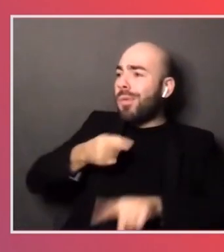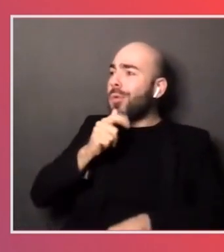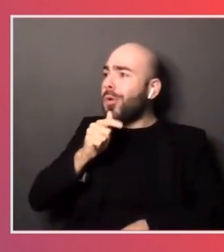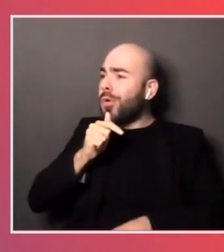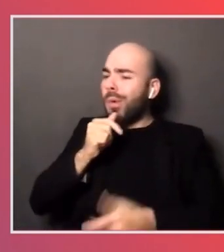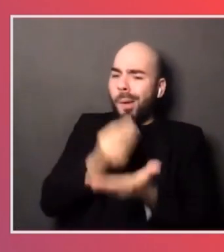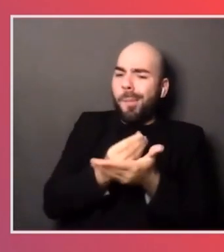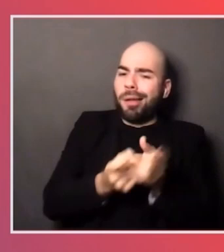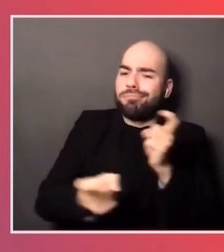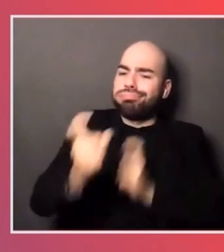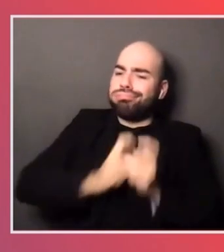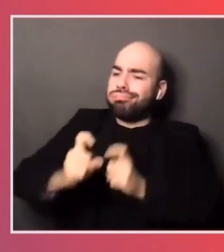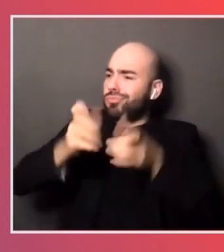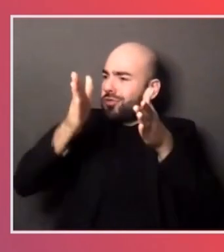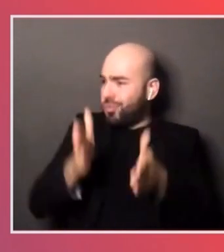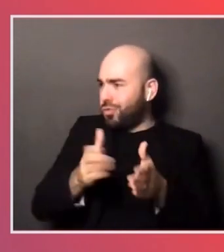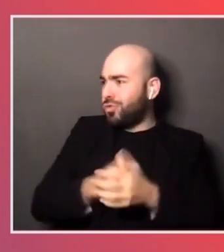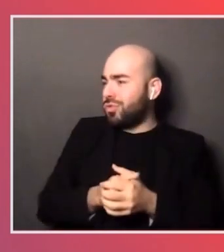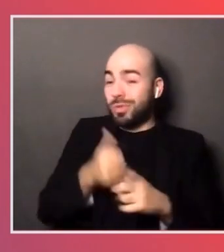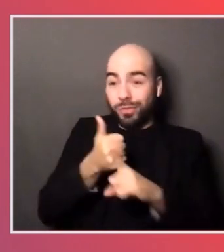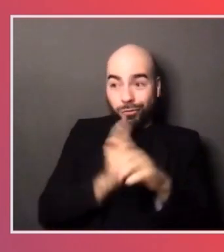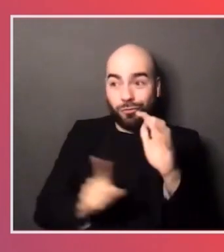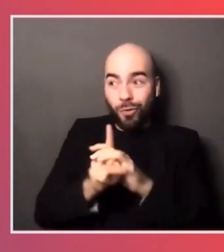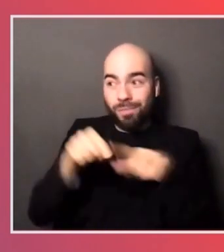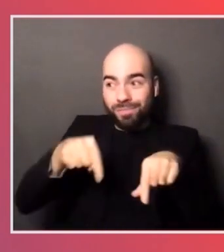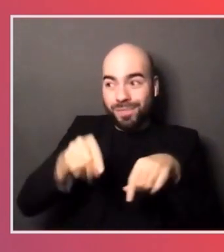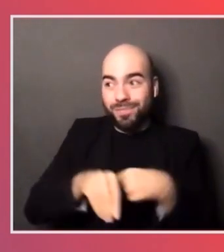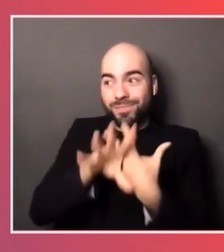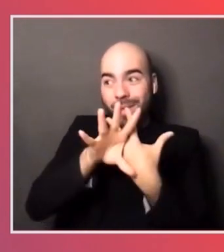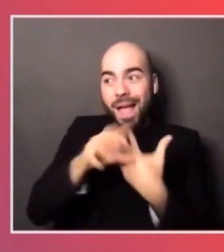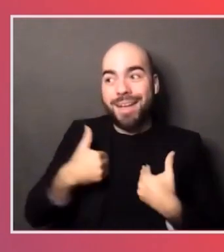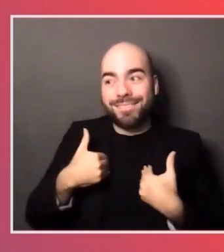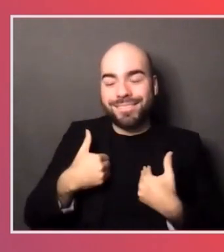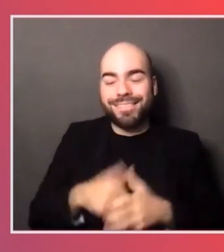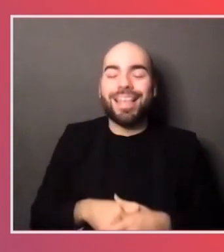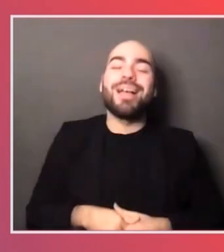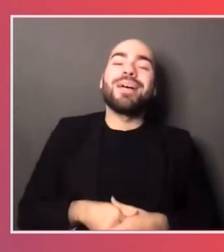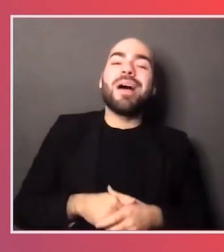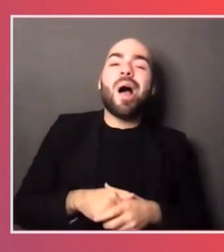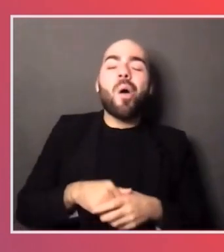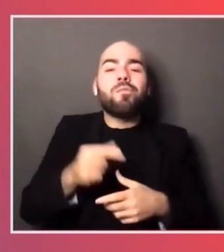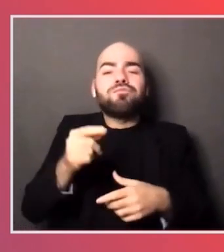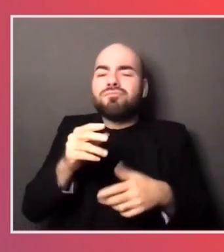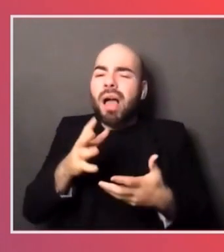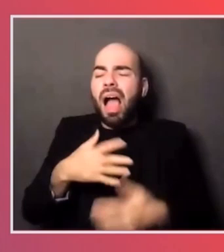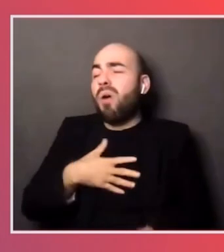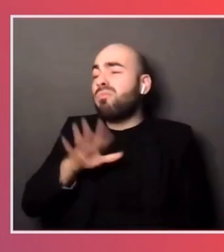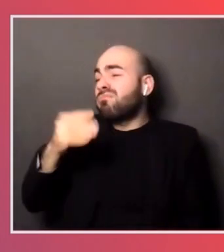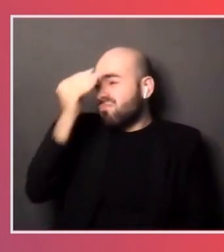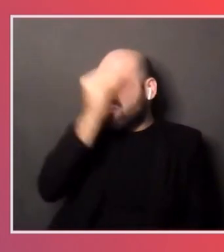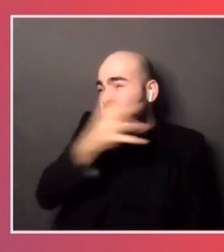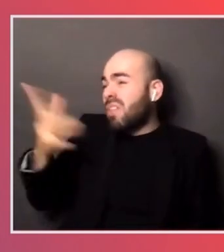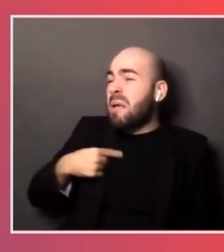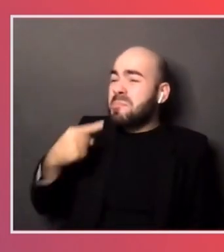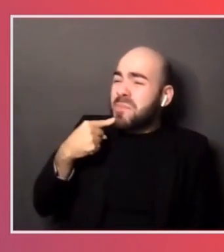And I want to just say that miss all of you dearly, love you guys. I'm so glad and proud that we're all here